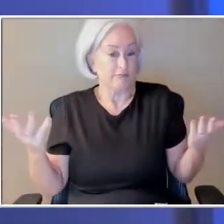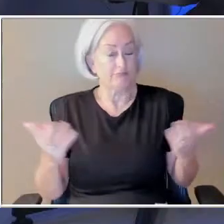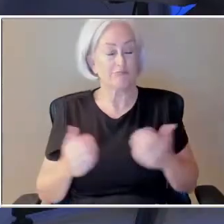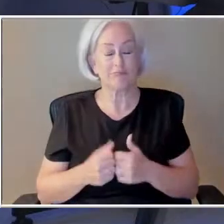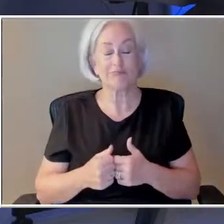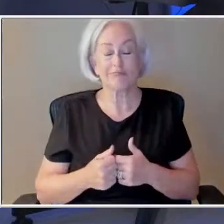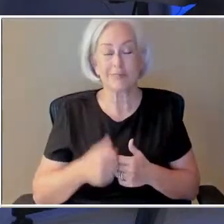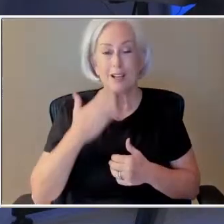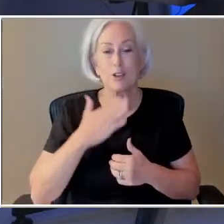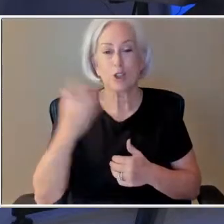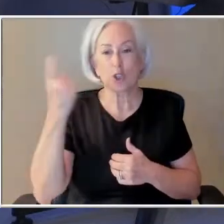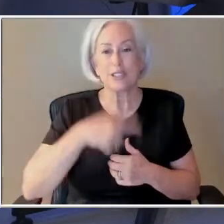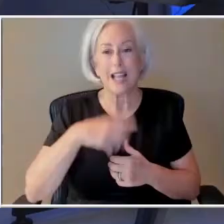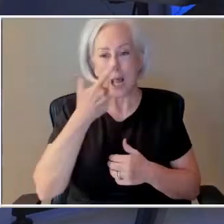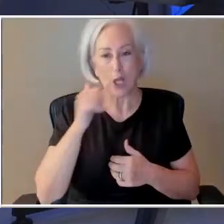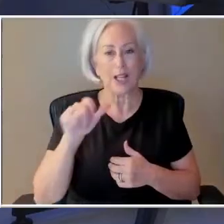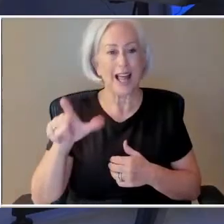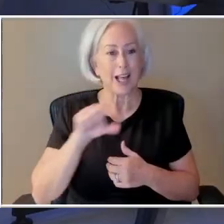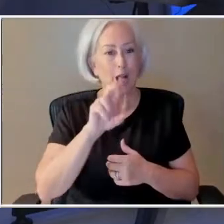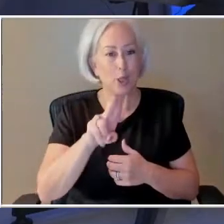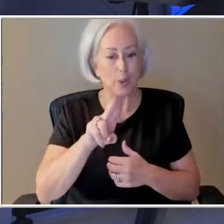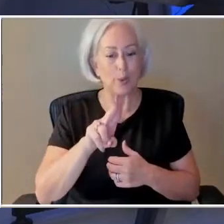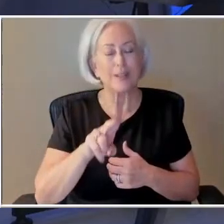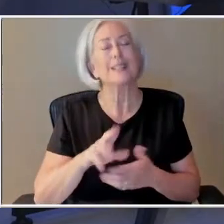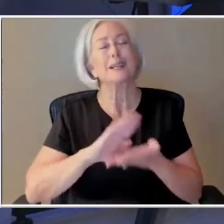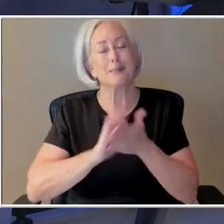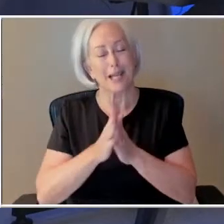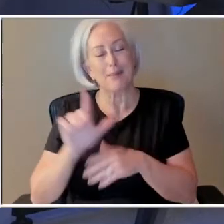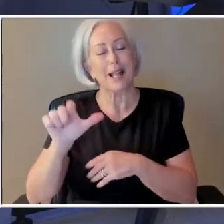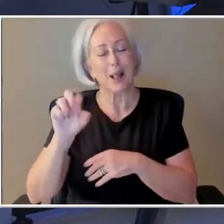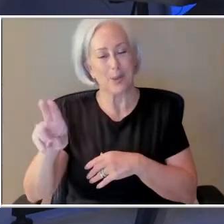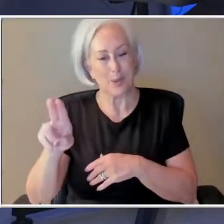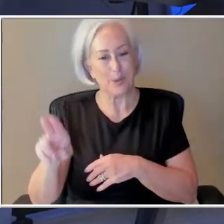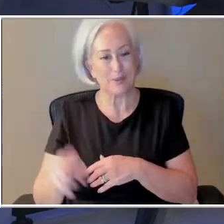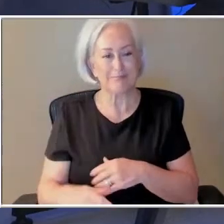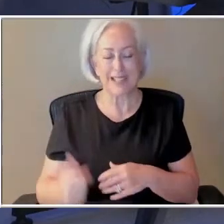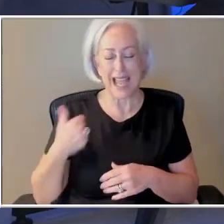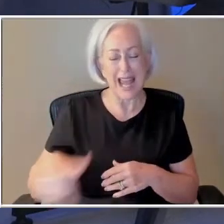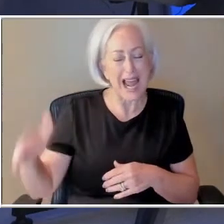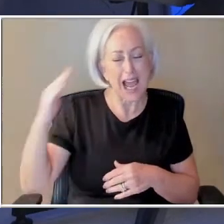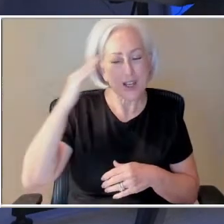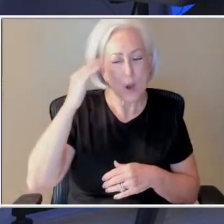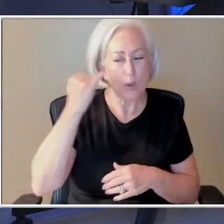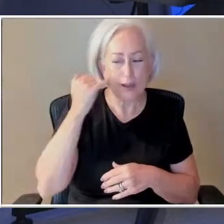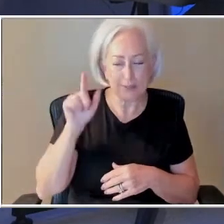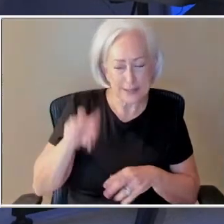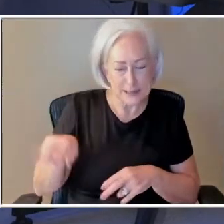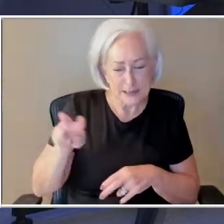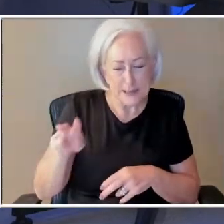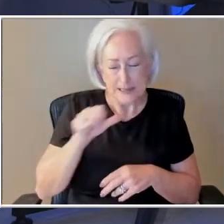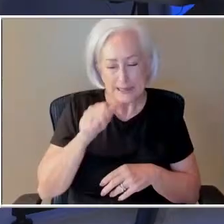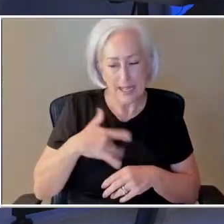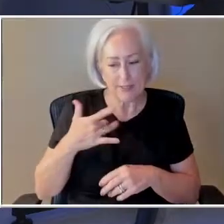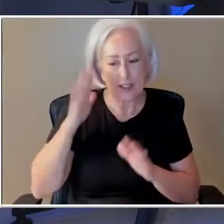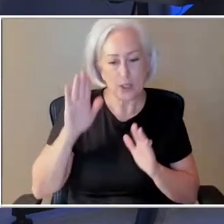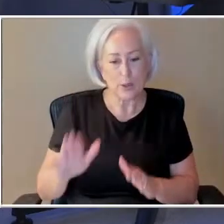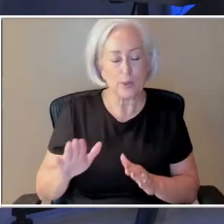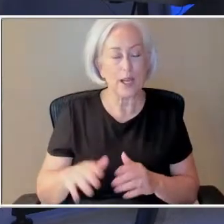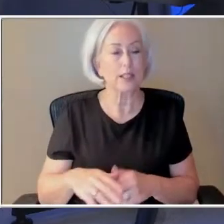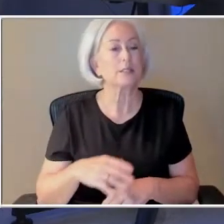like Lou being Lou. Yes, absolutely. Yeah. And I can tell when she's not feeling really great. And that's what I want to ask